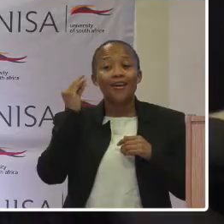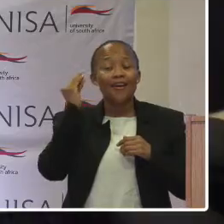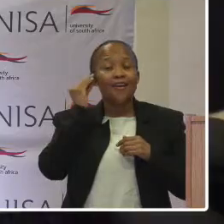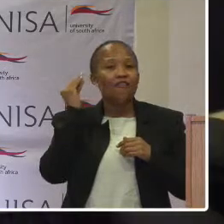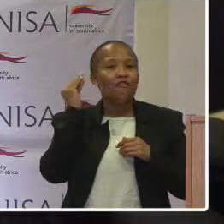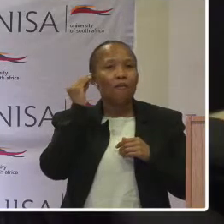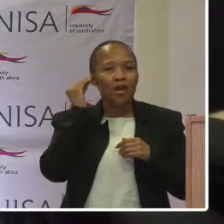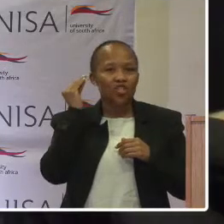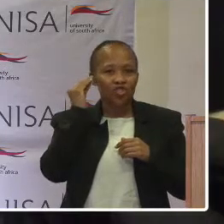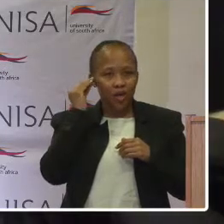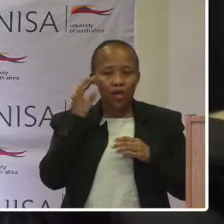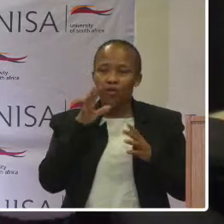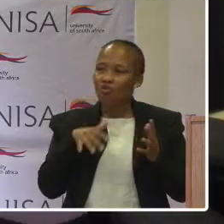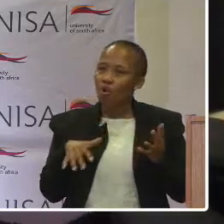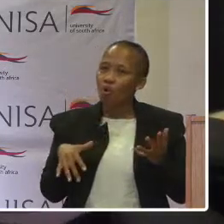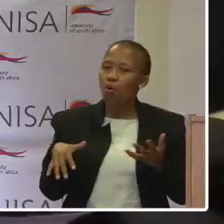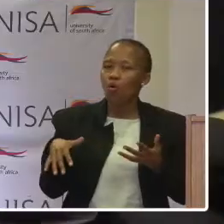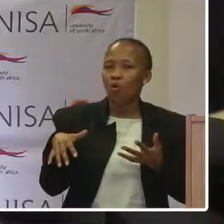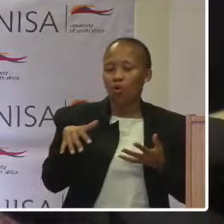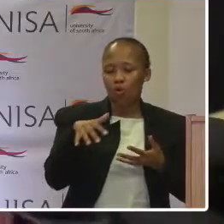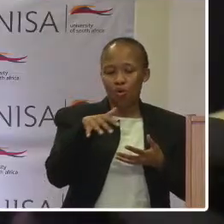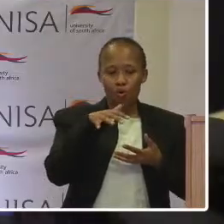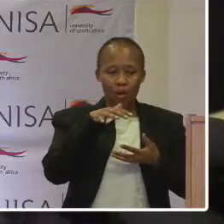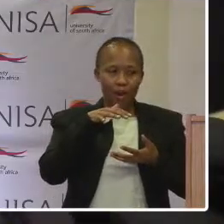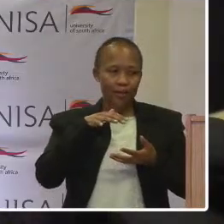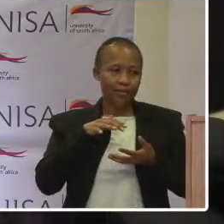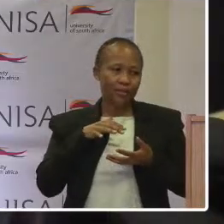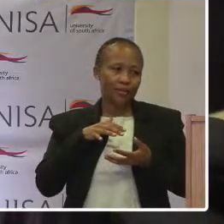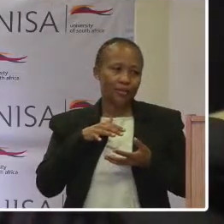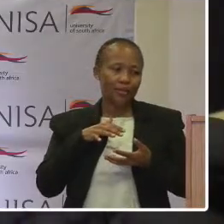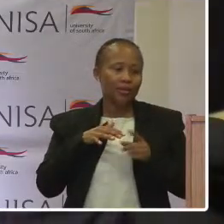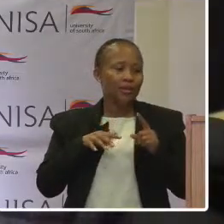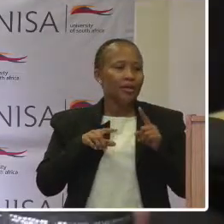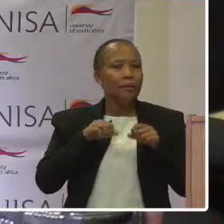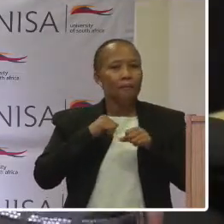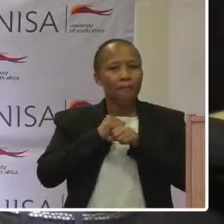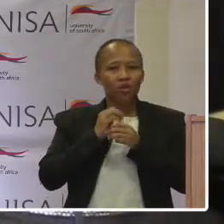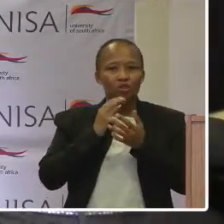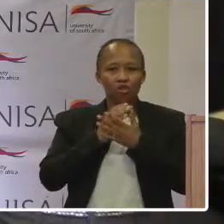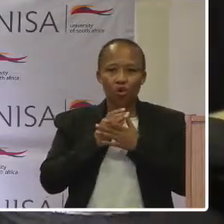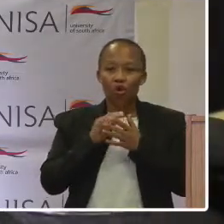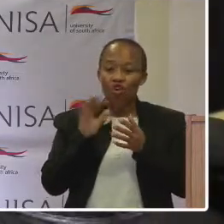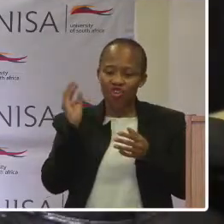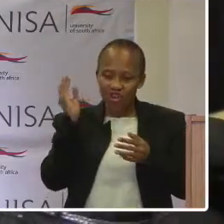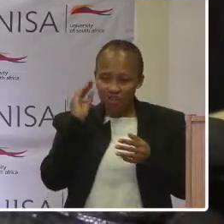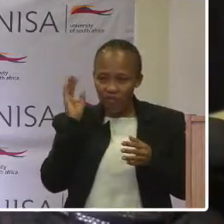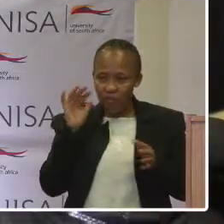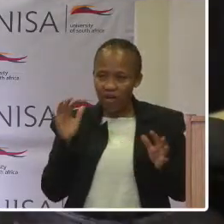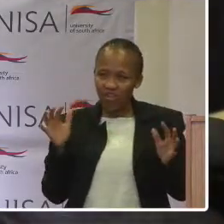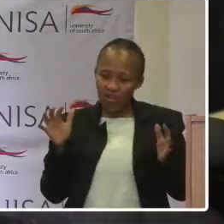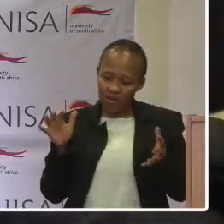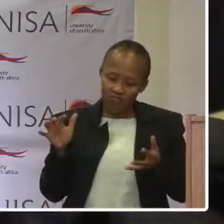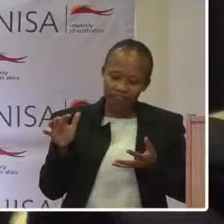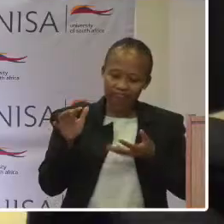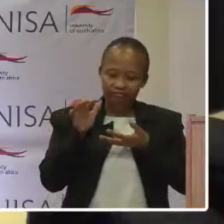you found on all social medias, putting it together, trying to,